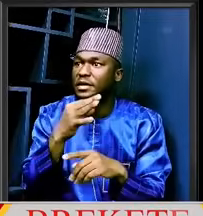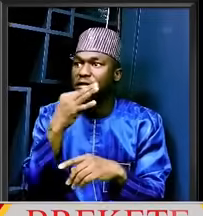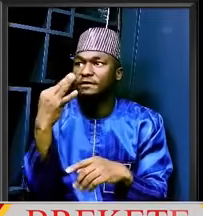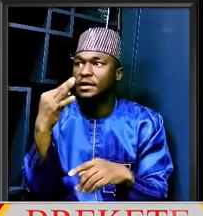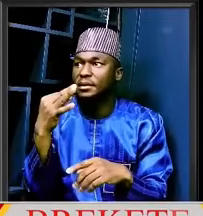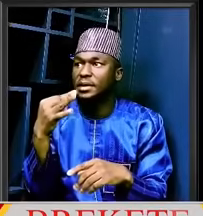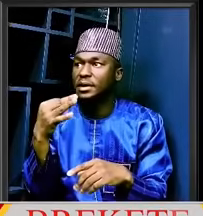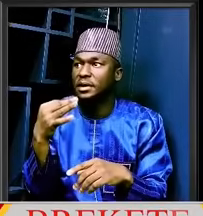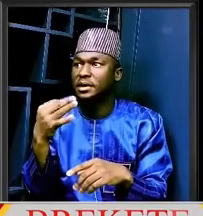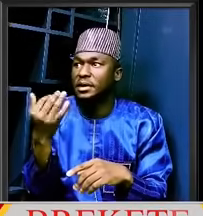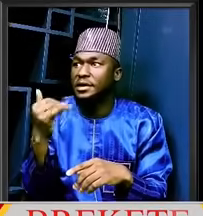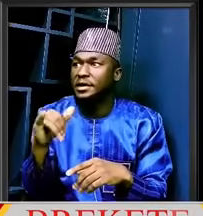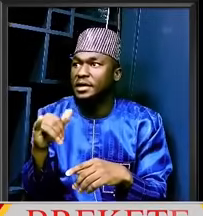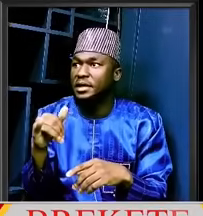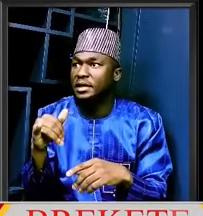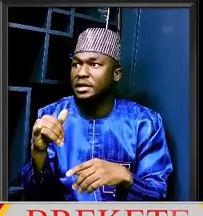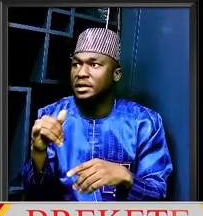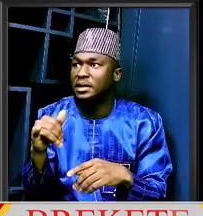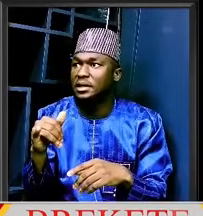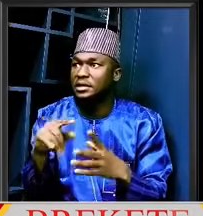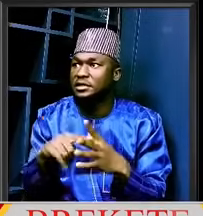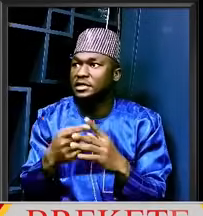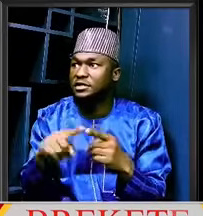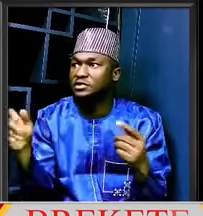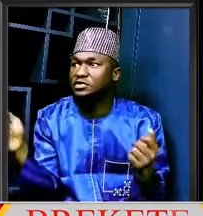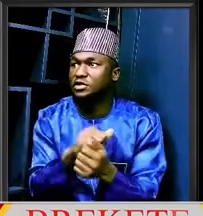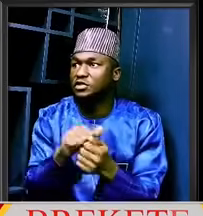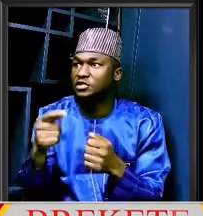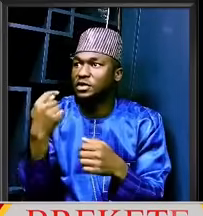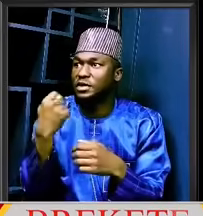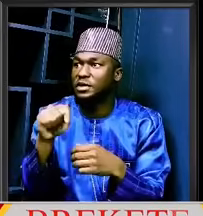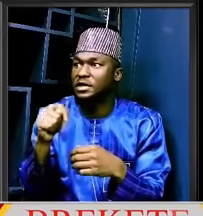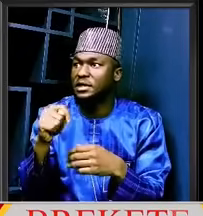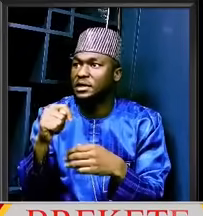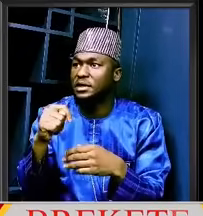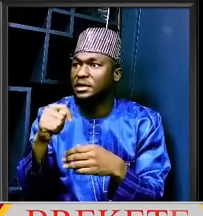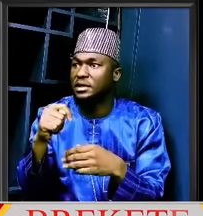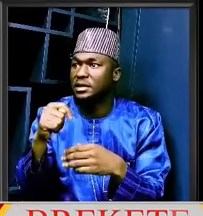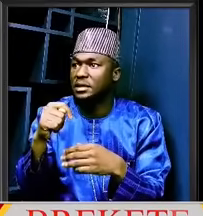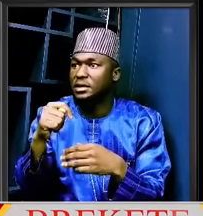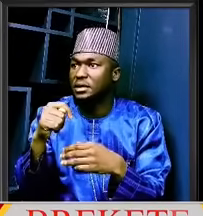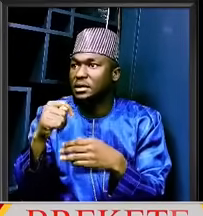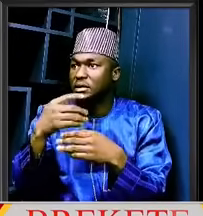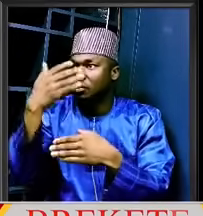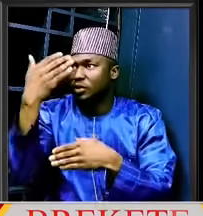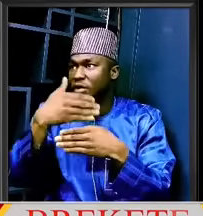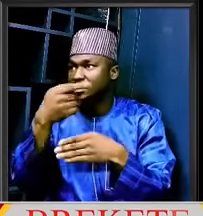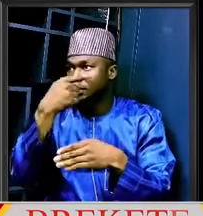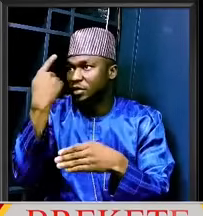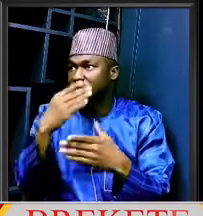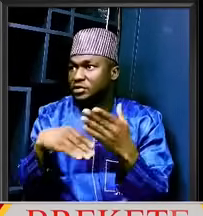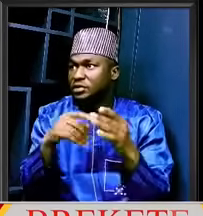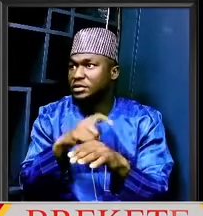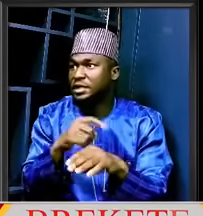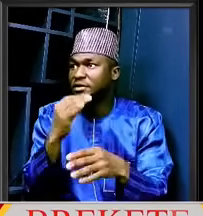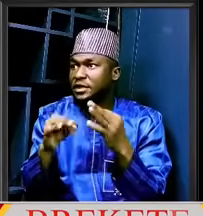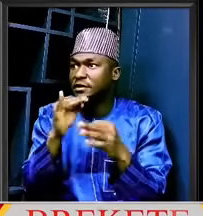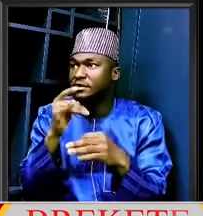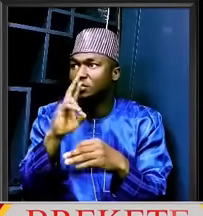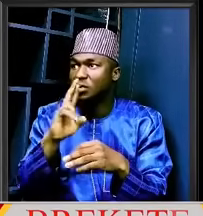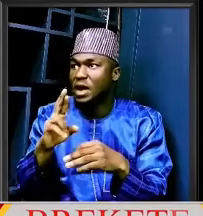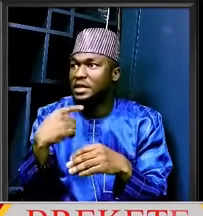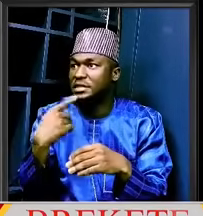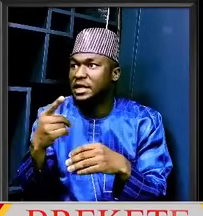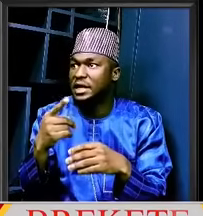So they started destroying the windows. By the time police arrived, because sometimes when you're telling police something, they want to come and